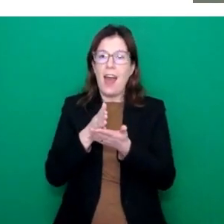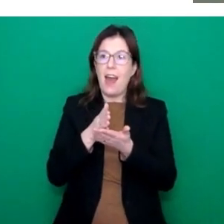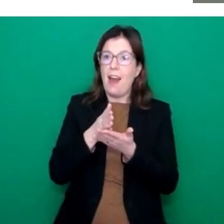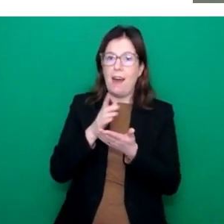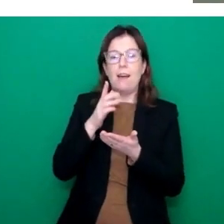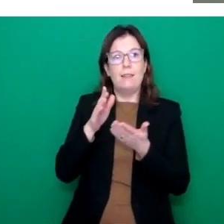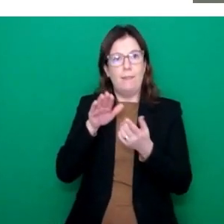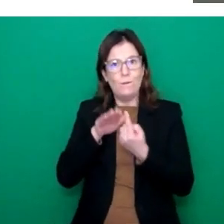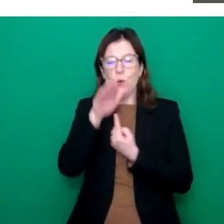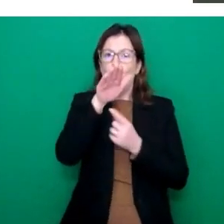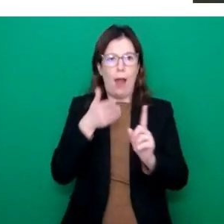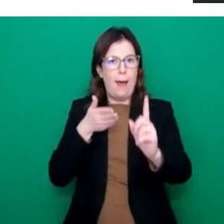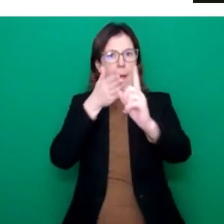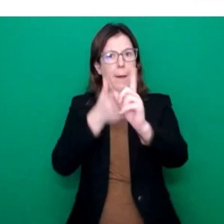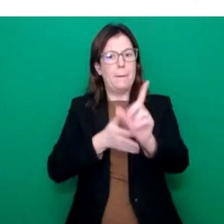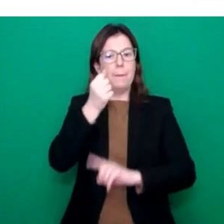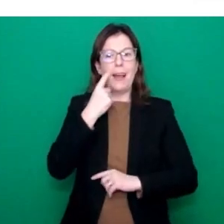each other in this profession.